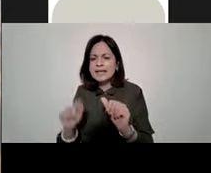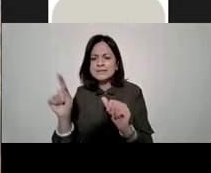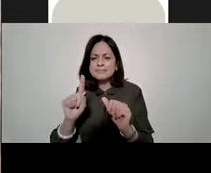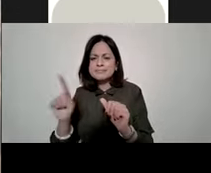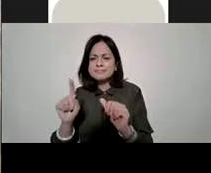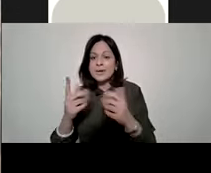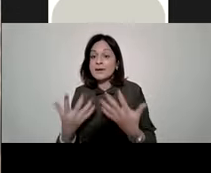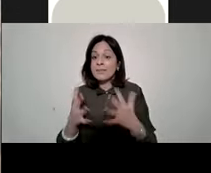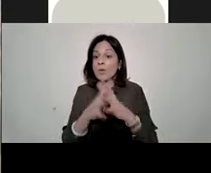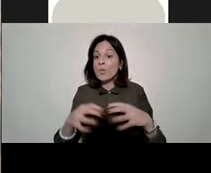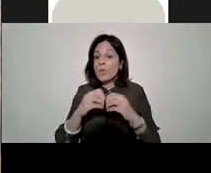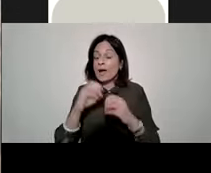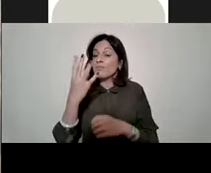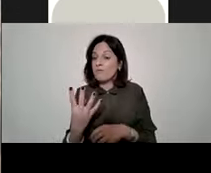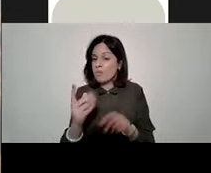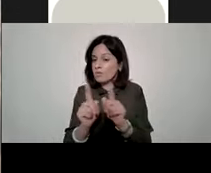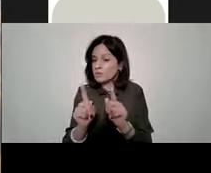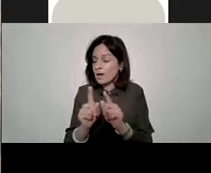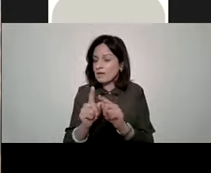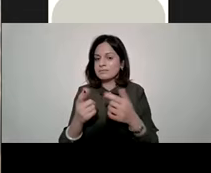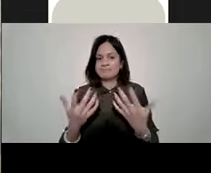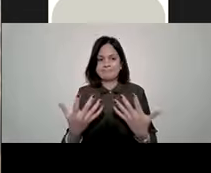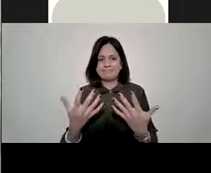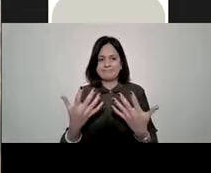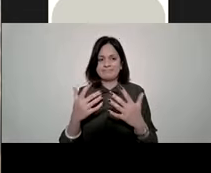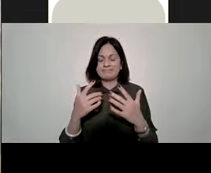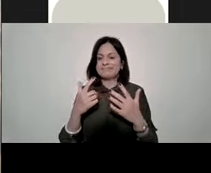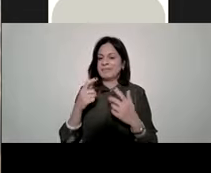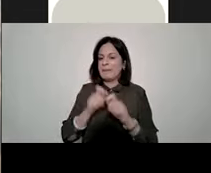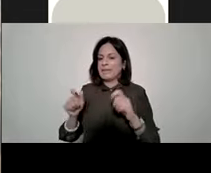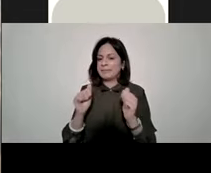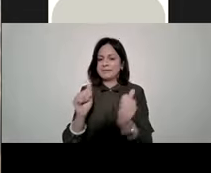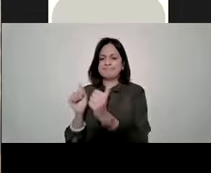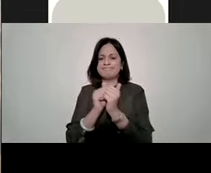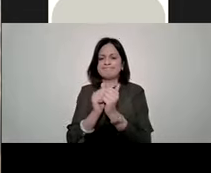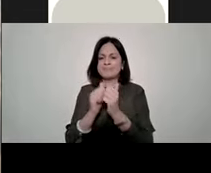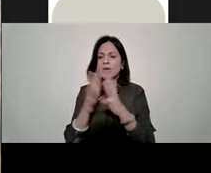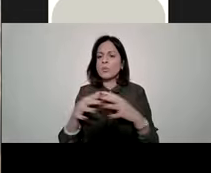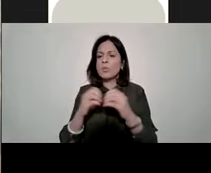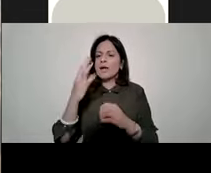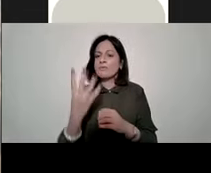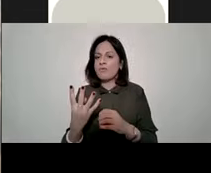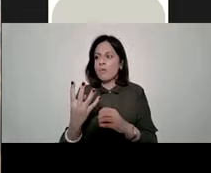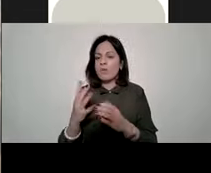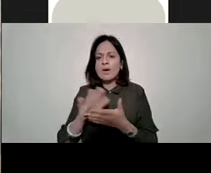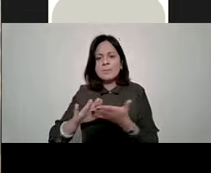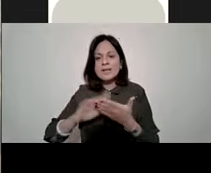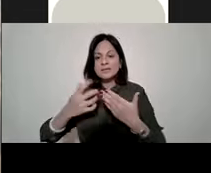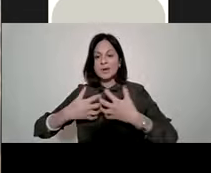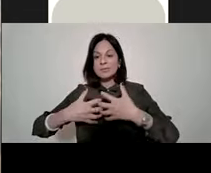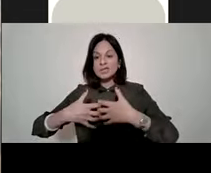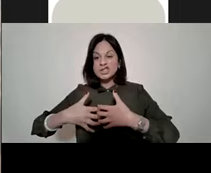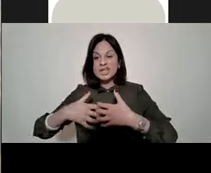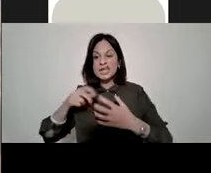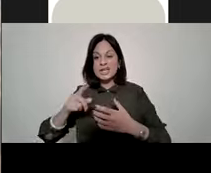Web 4. And I think the consensus is that in Web 4, machines will probably be the agents and have